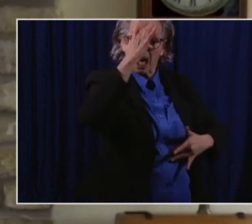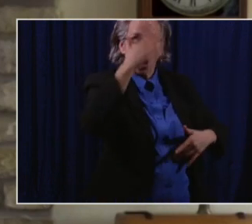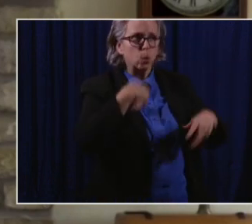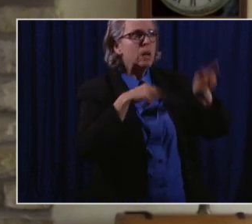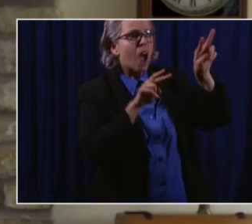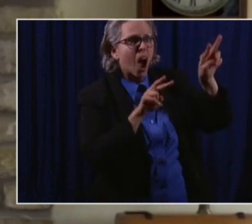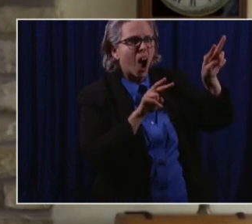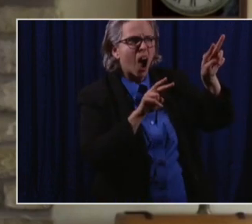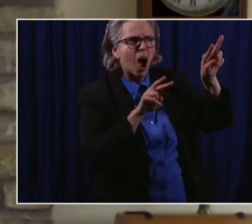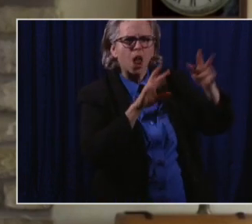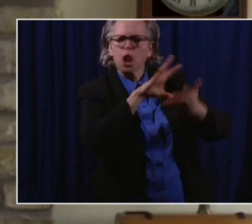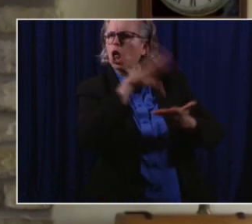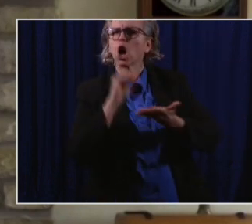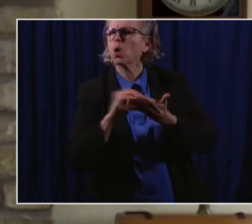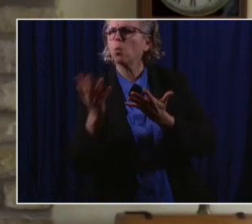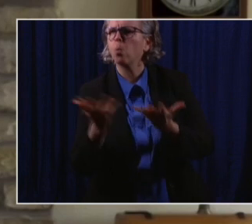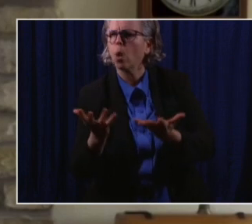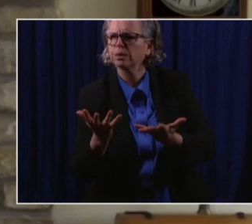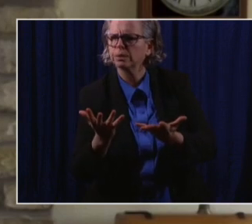lessons